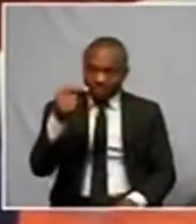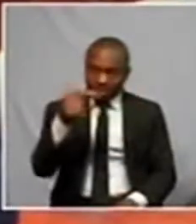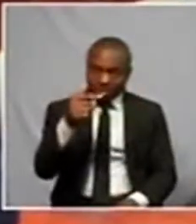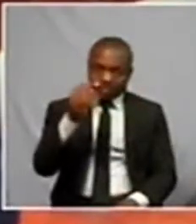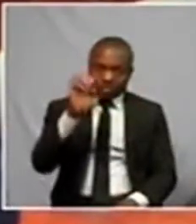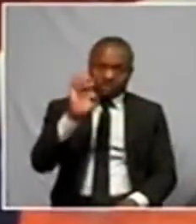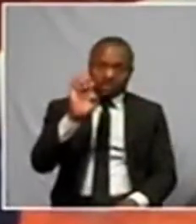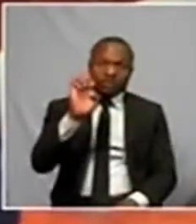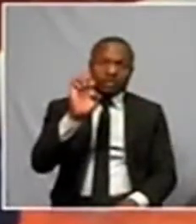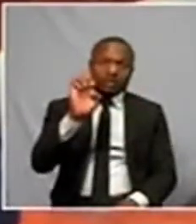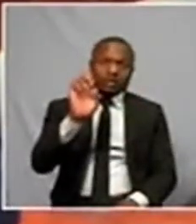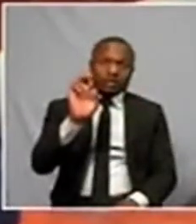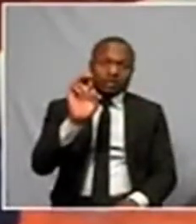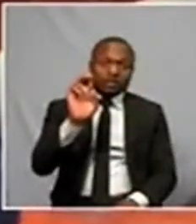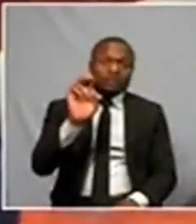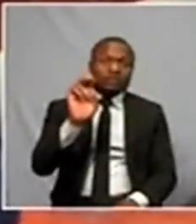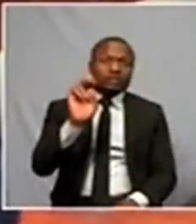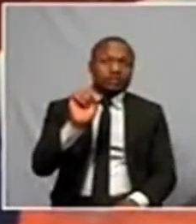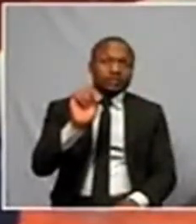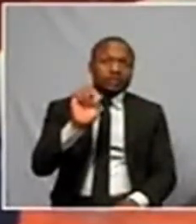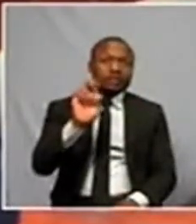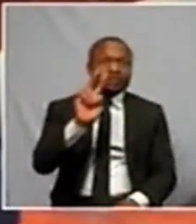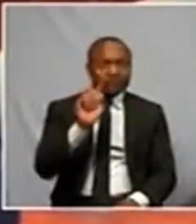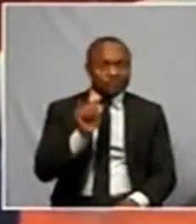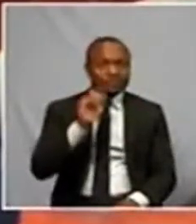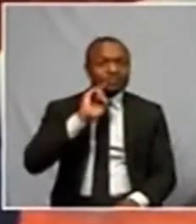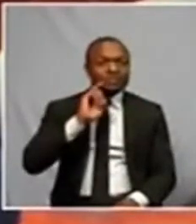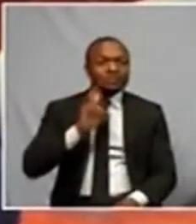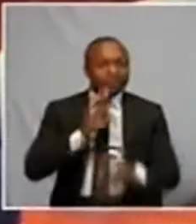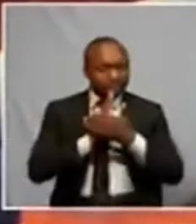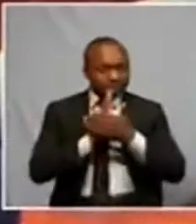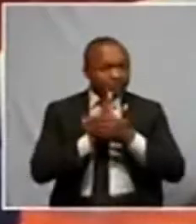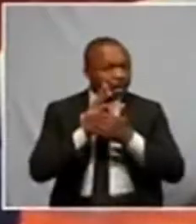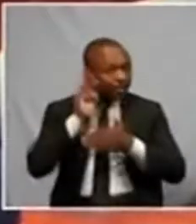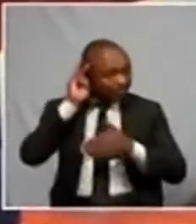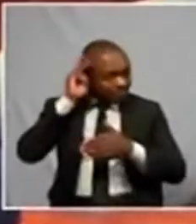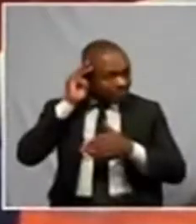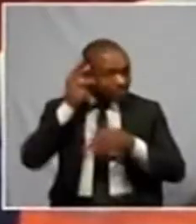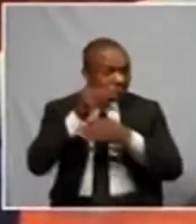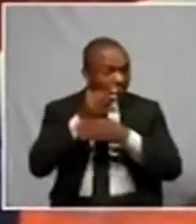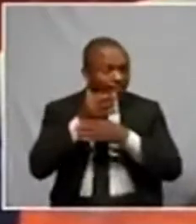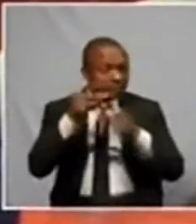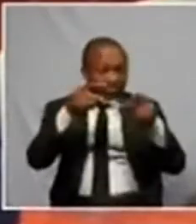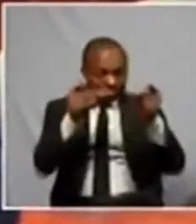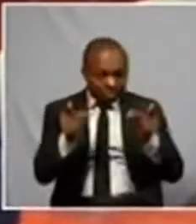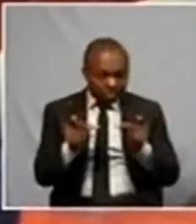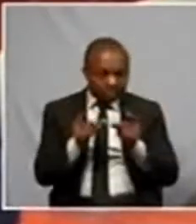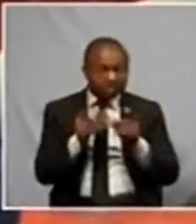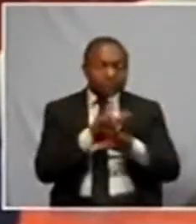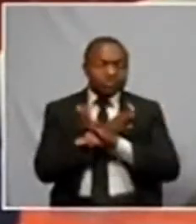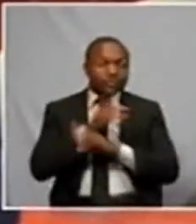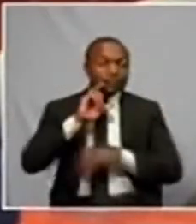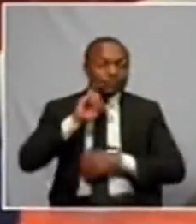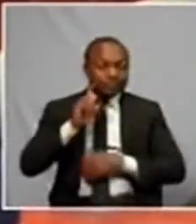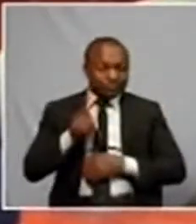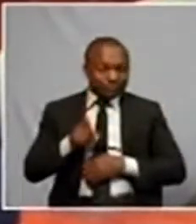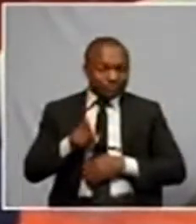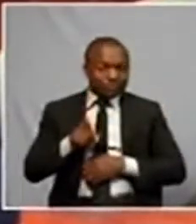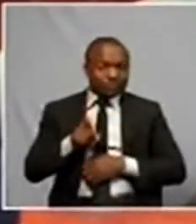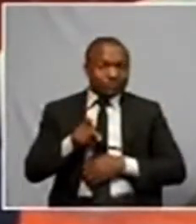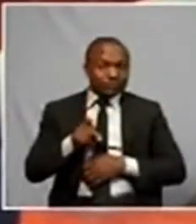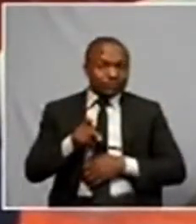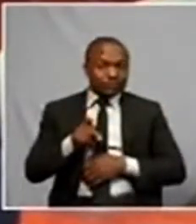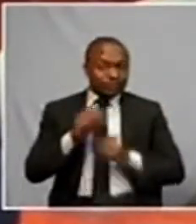case the Ministry of Livestock and Fisheries, on the positions that Zambia needs to take. It's important that the